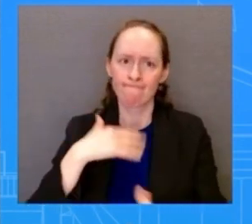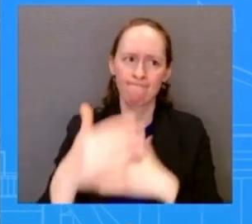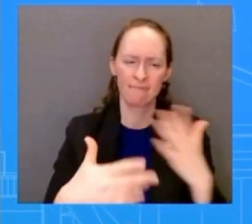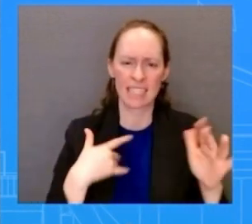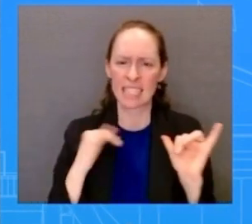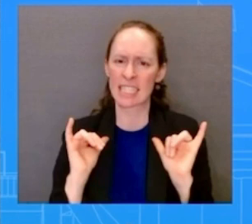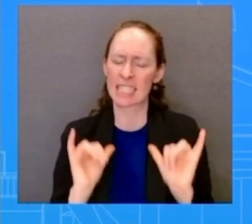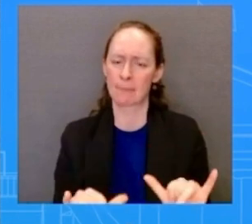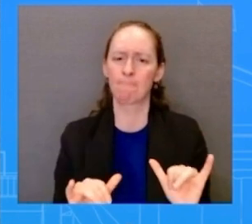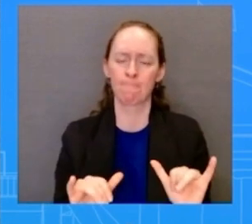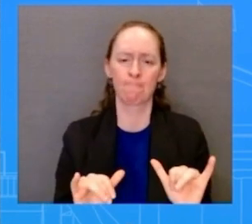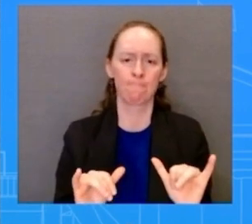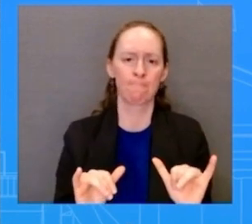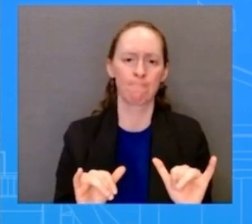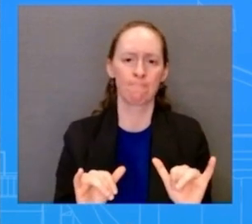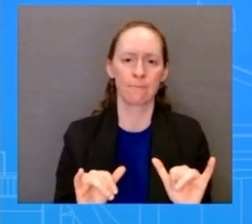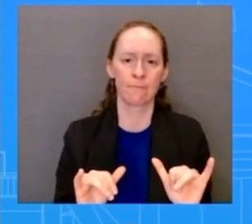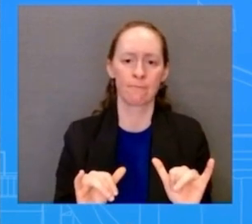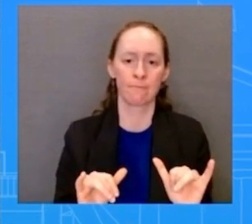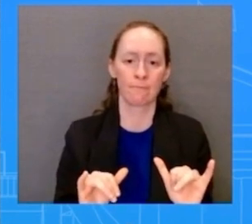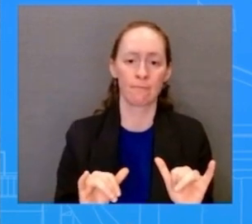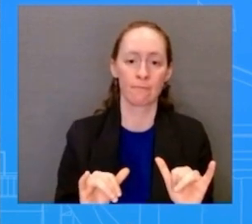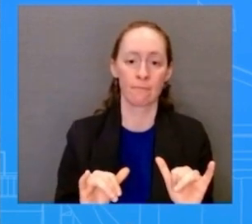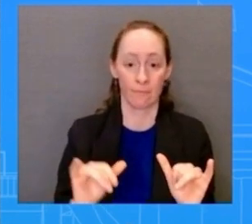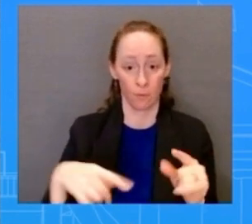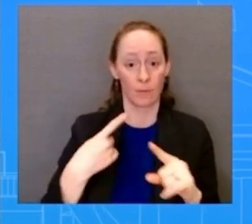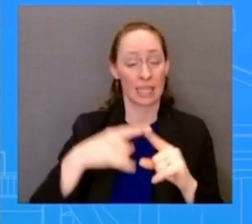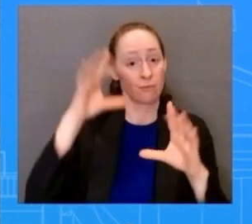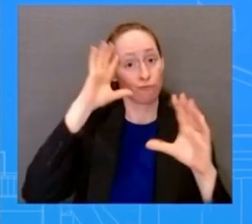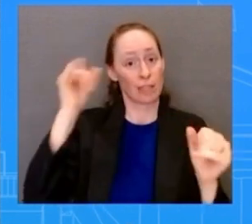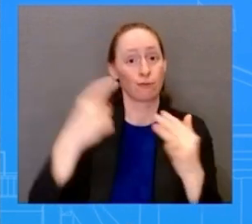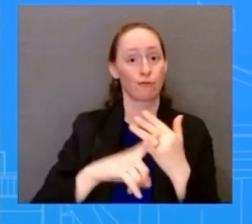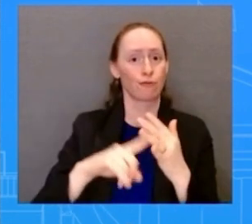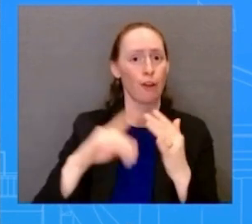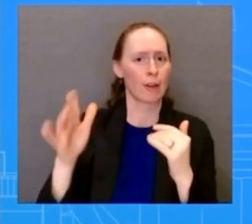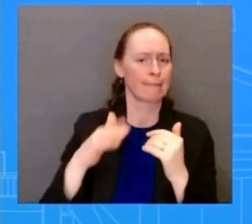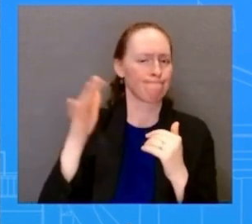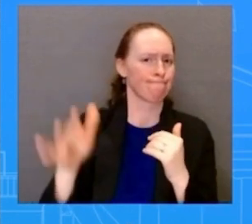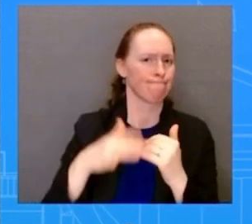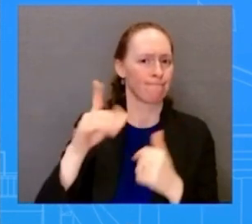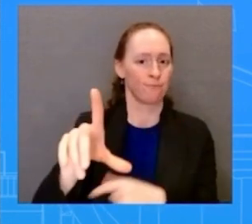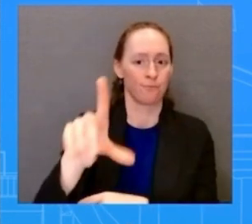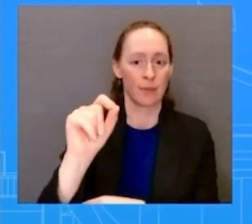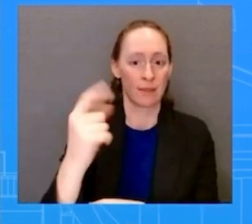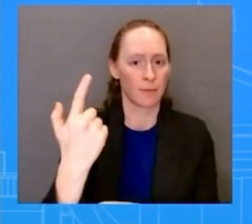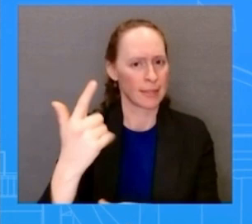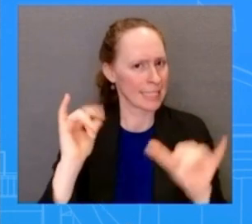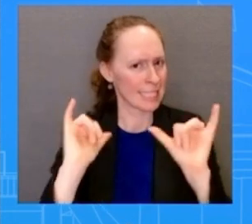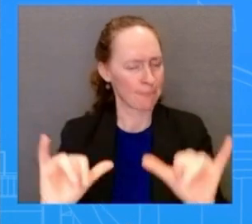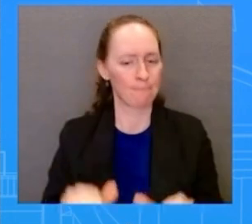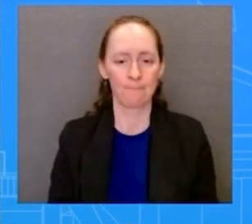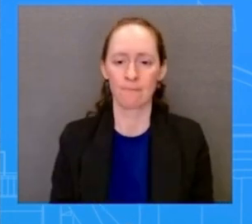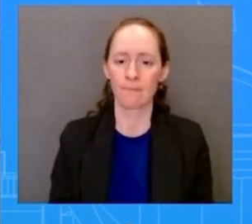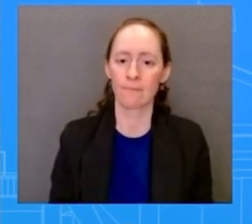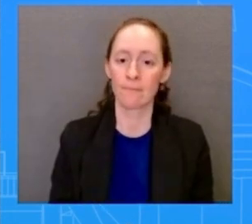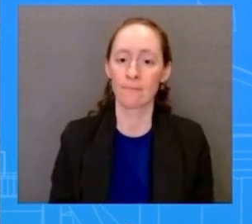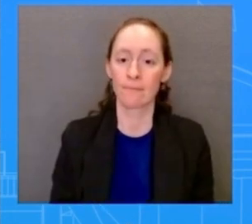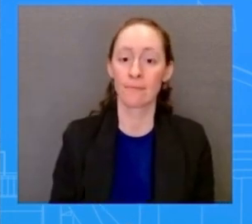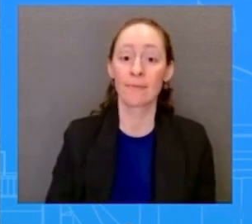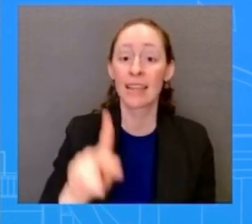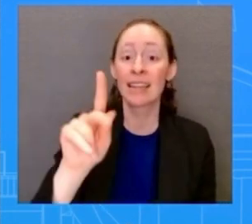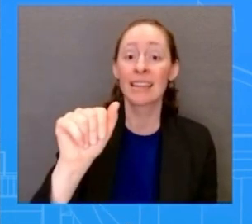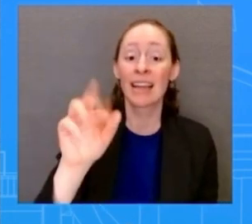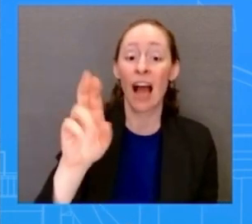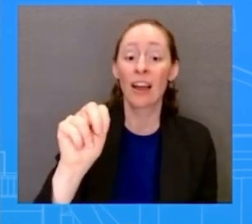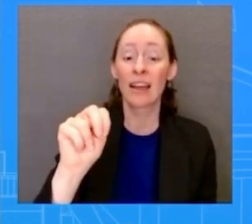administration in 2021, and certainly not going to change in 2023. Go ahead, Karen. I actually have an answer for you on